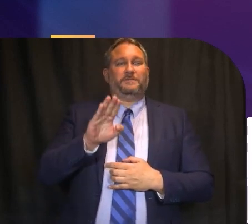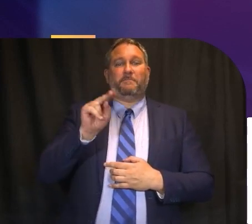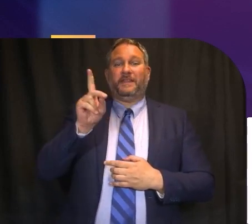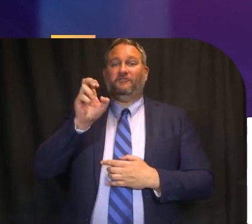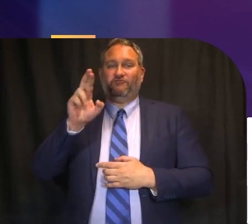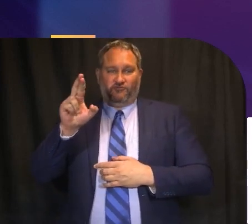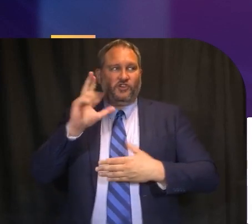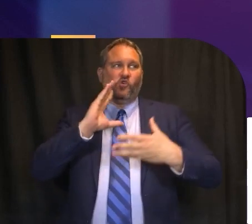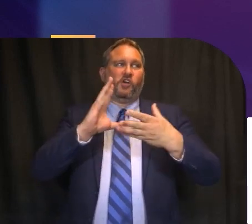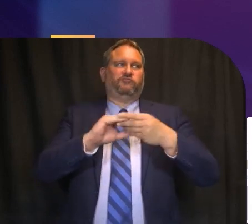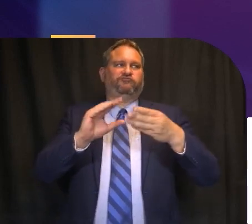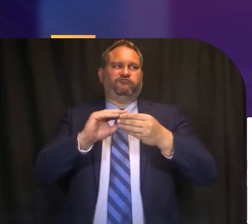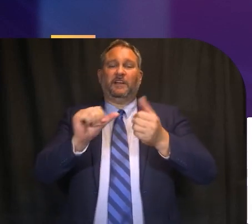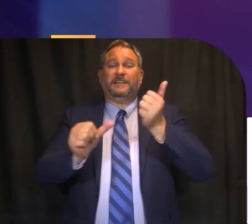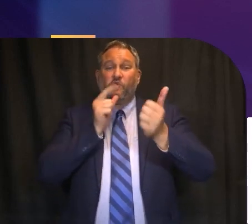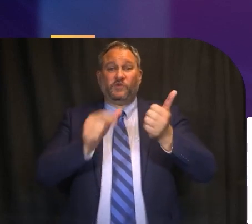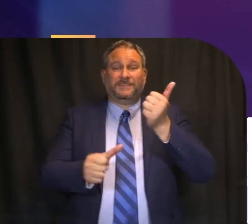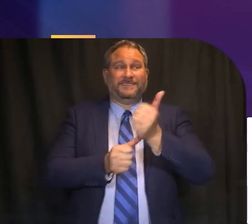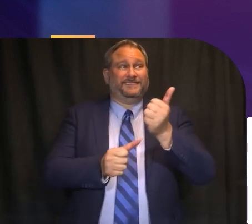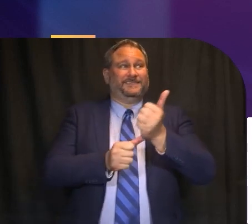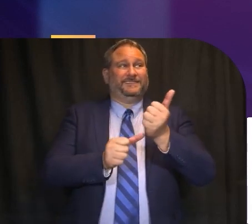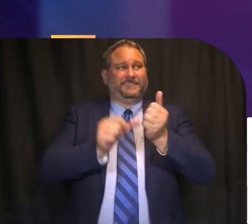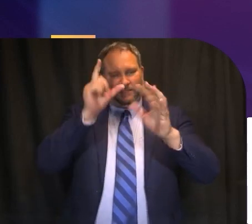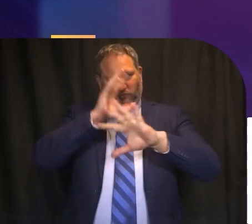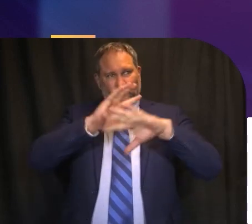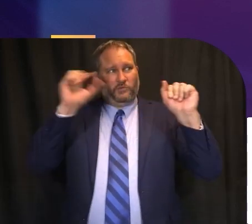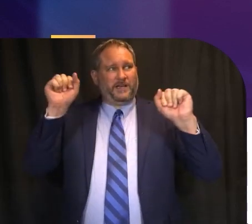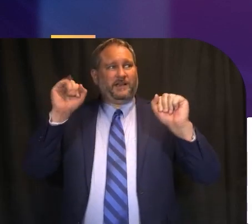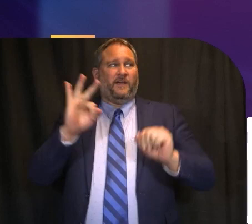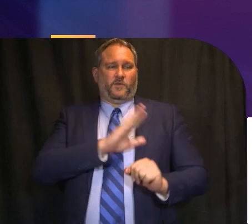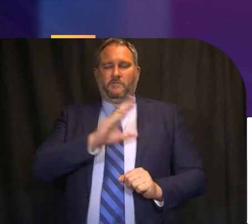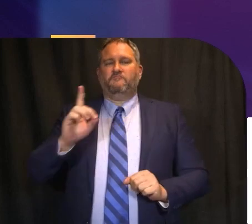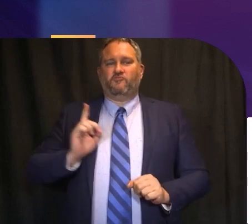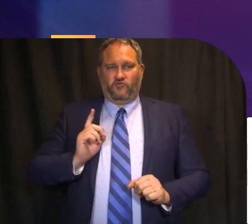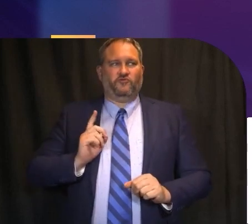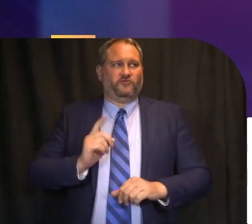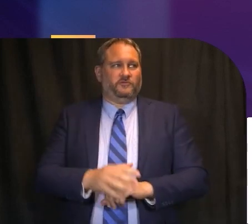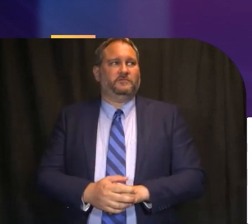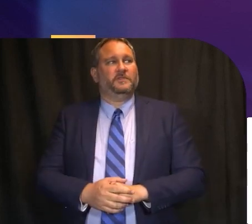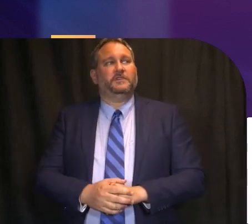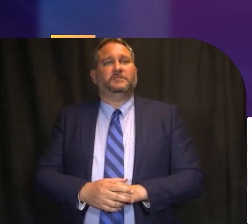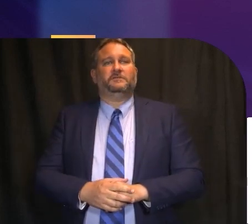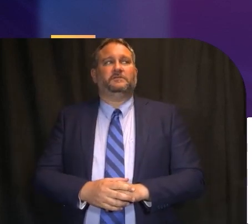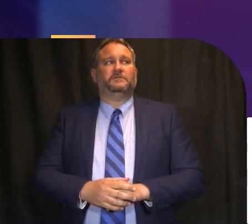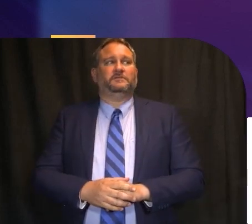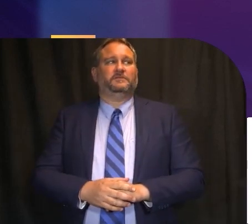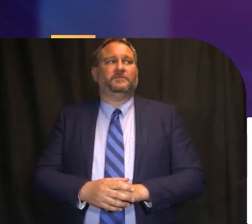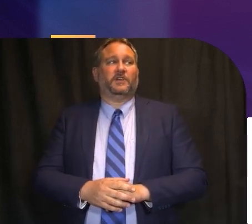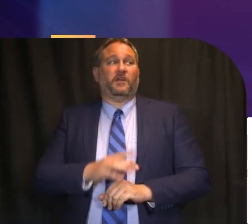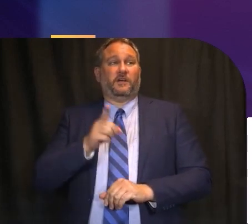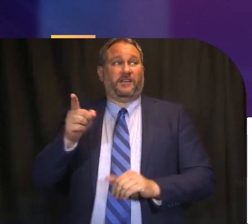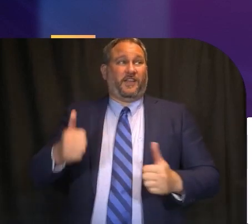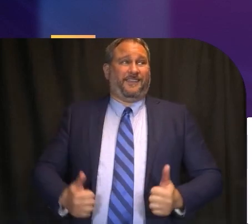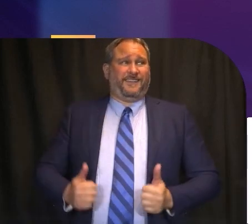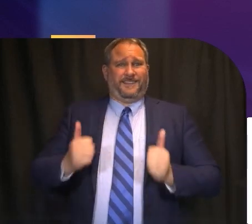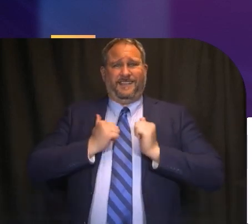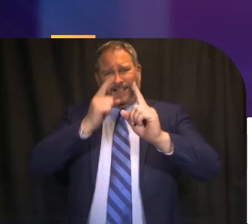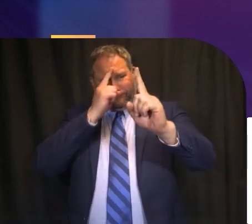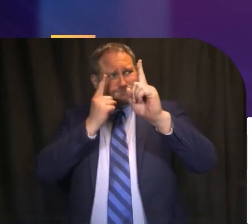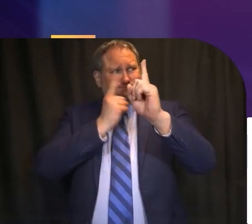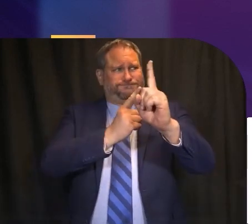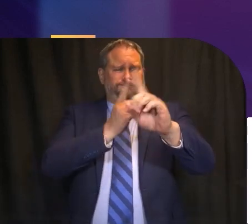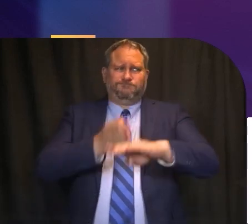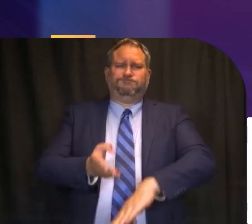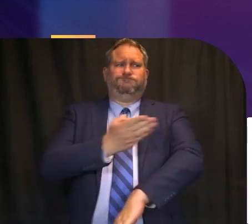made hiring people with disabilities her life's mission. First, let's hear from another one of tonight's sponsors